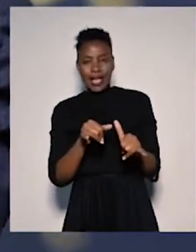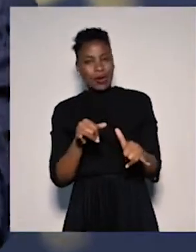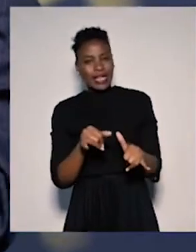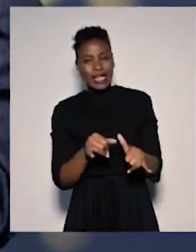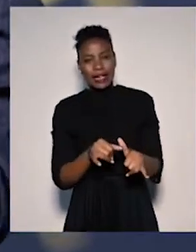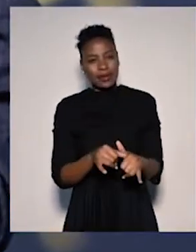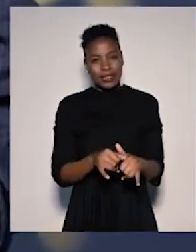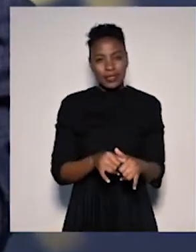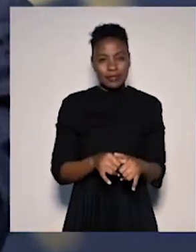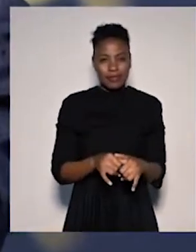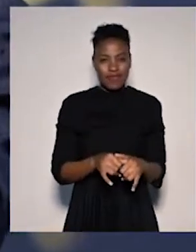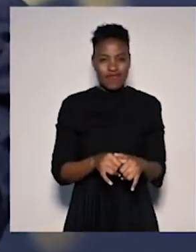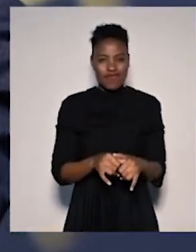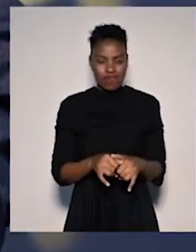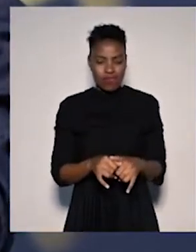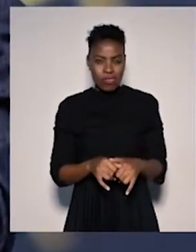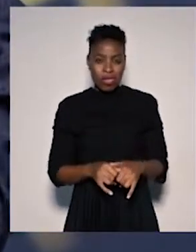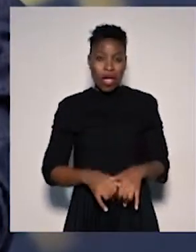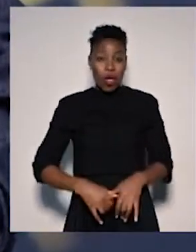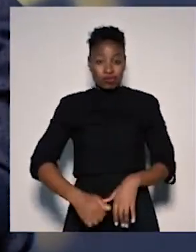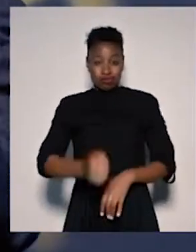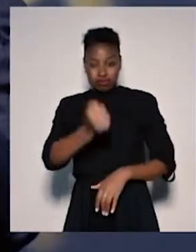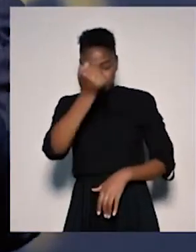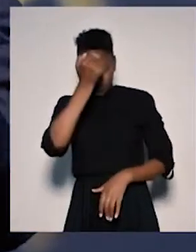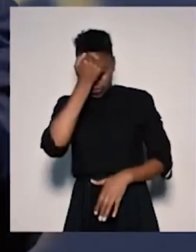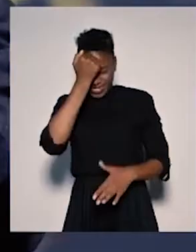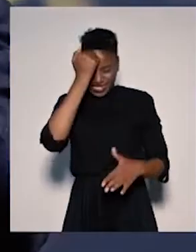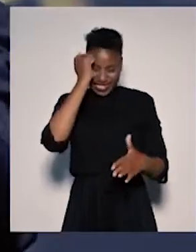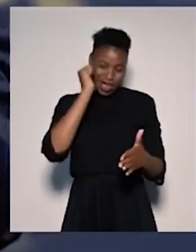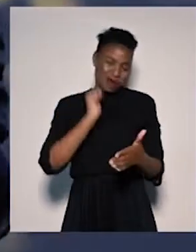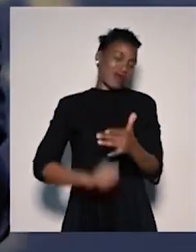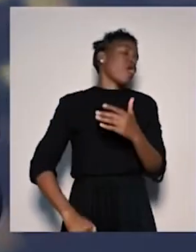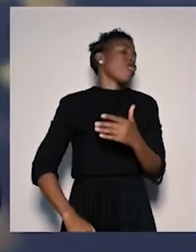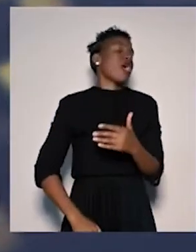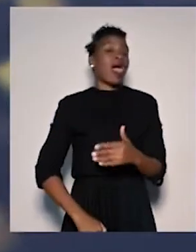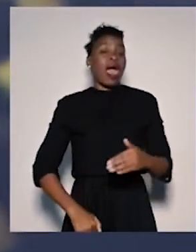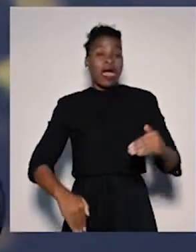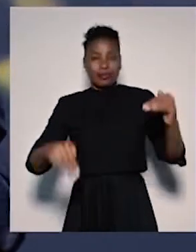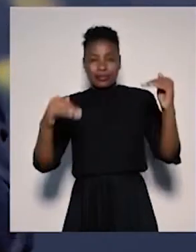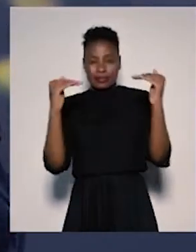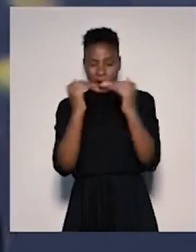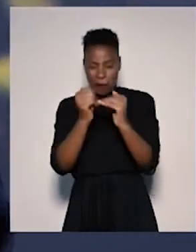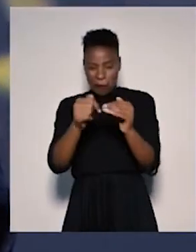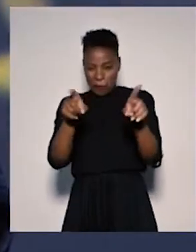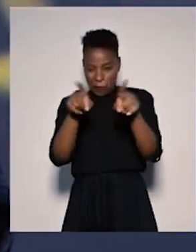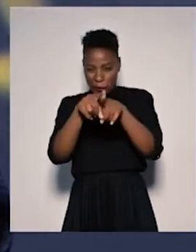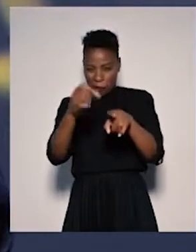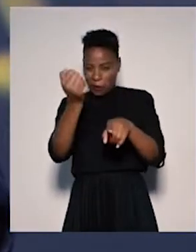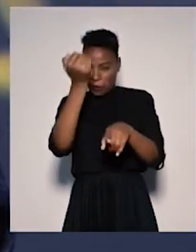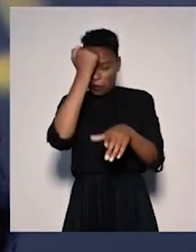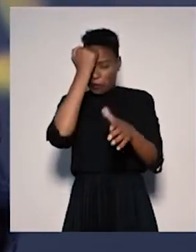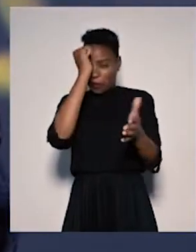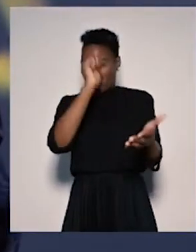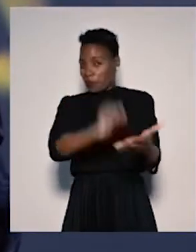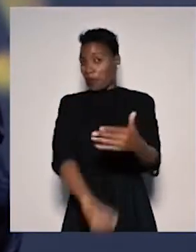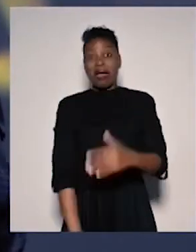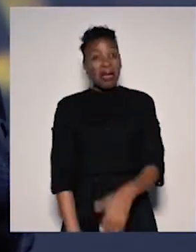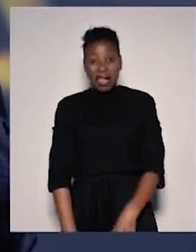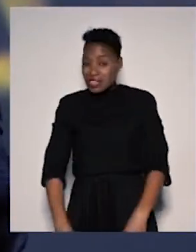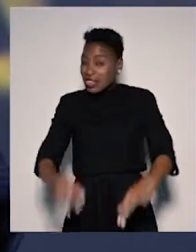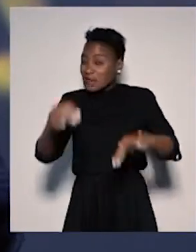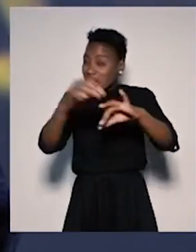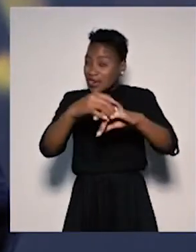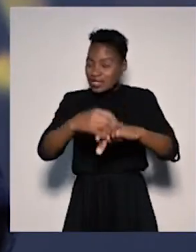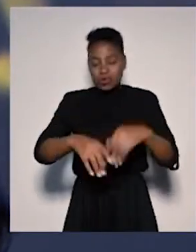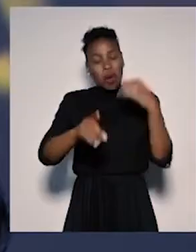by the time you settle down, you are set in your ways, you are stubborn, you are everything, and you meet somebody who's equally as stubborn as you. And then the marriages don't last.